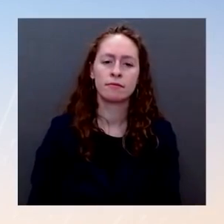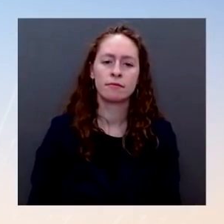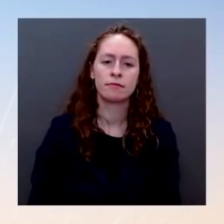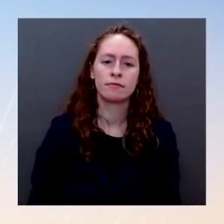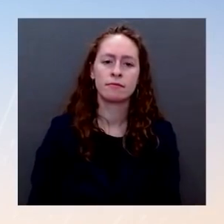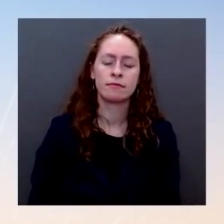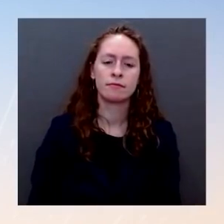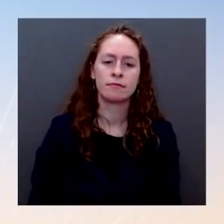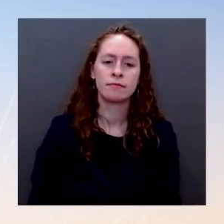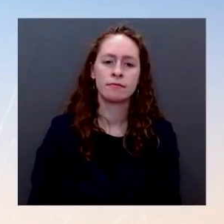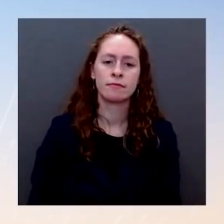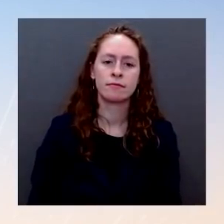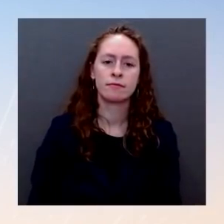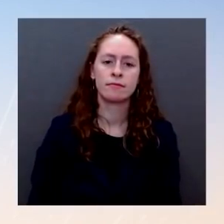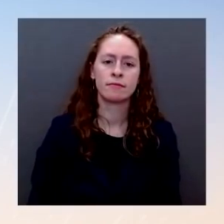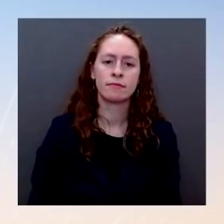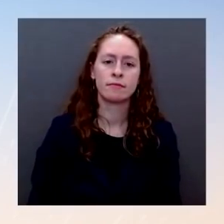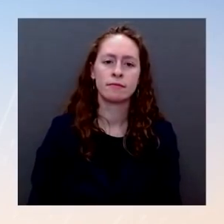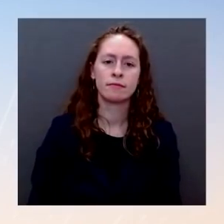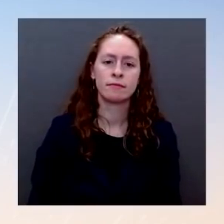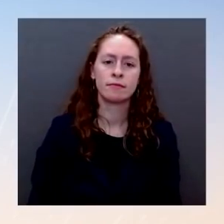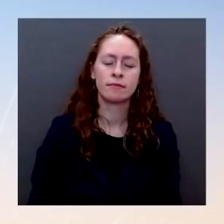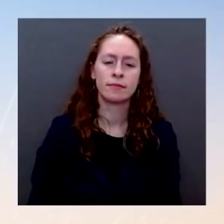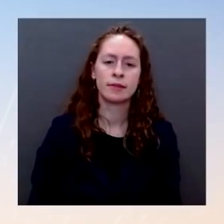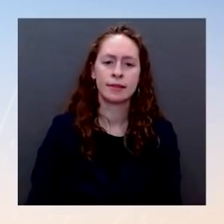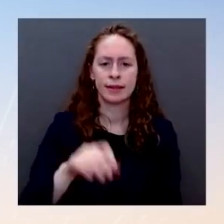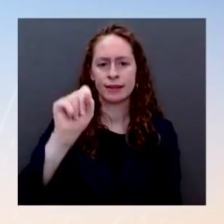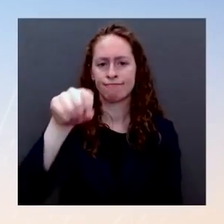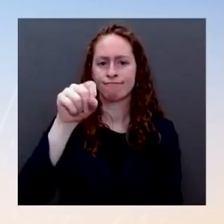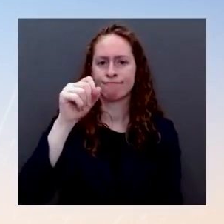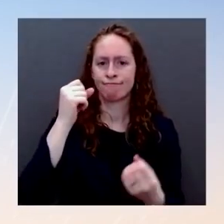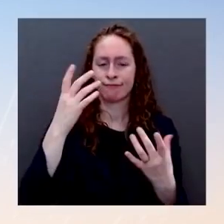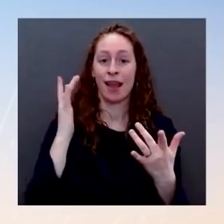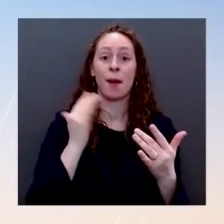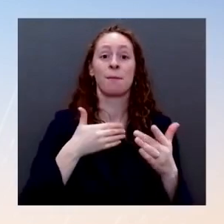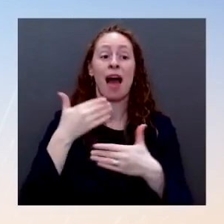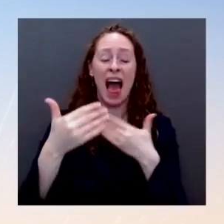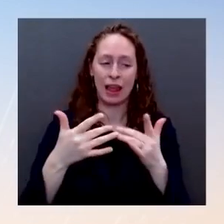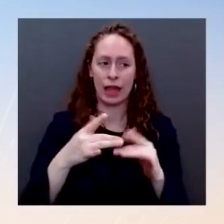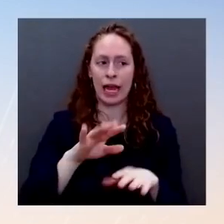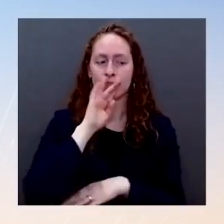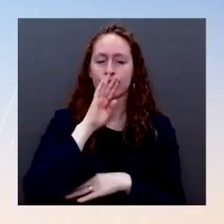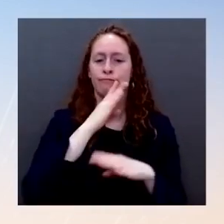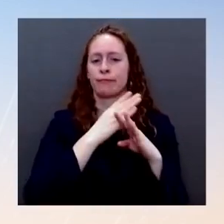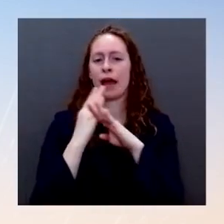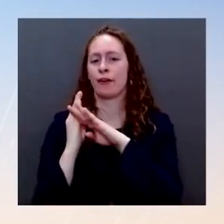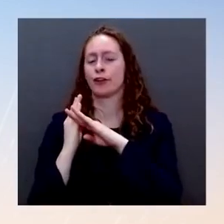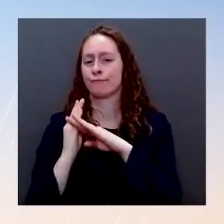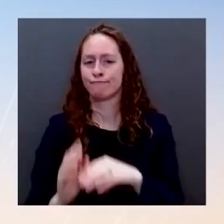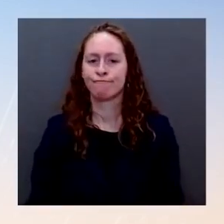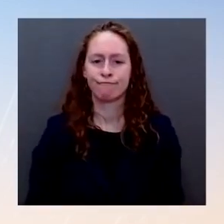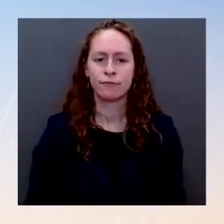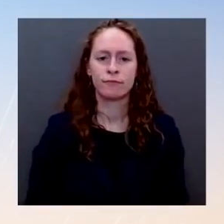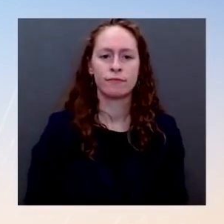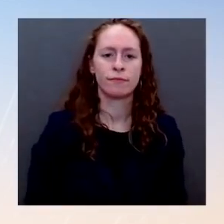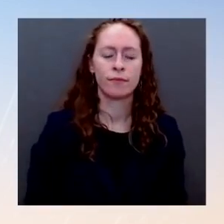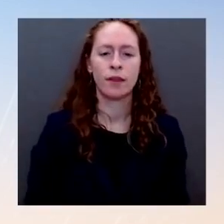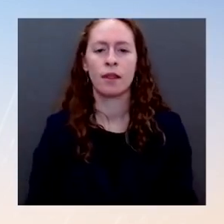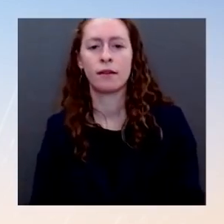here. So it's the transfer to the foreign countries that's causing delays, essentially. Well, I think I listed three